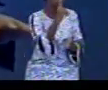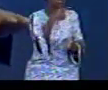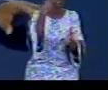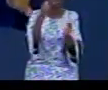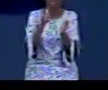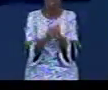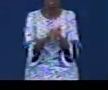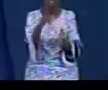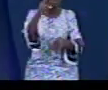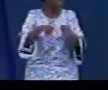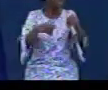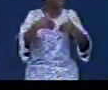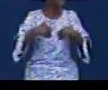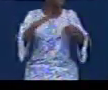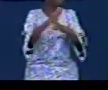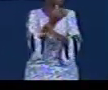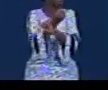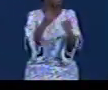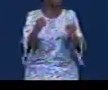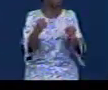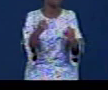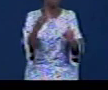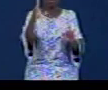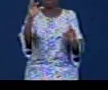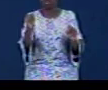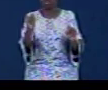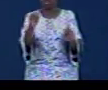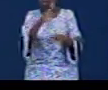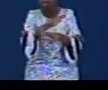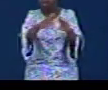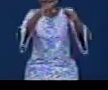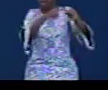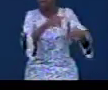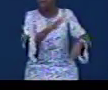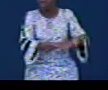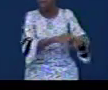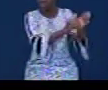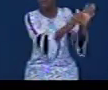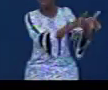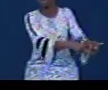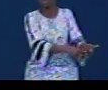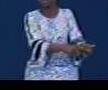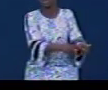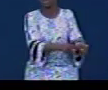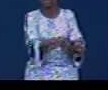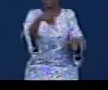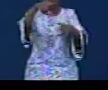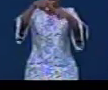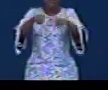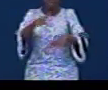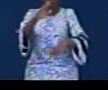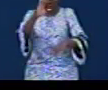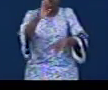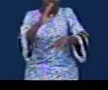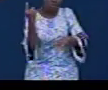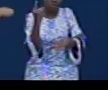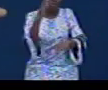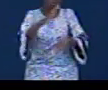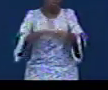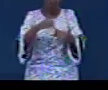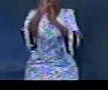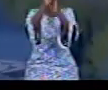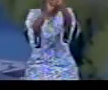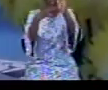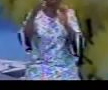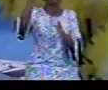full salvation. It doesn't depend on her. It depends only on the will of God. And the will of